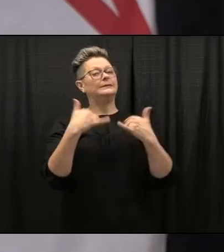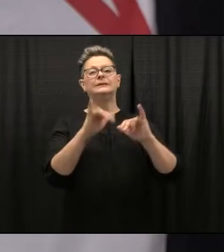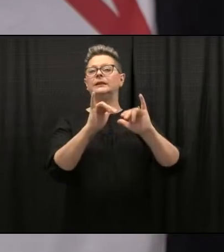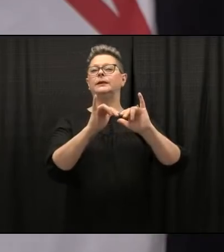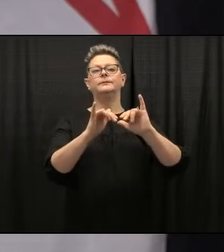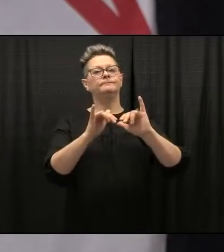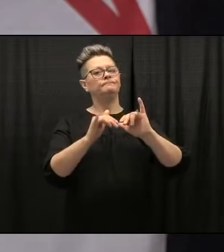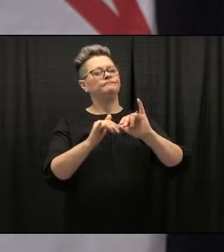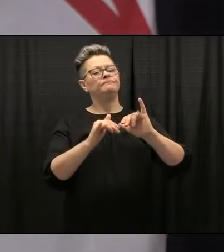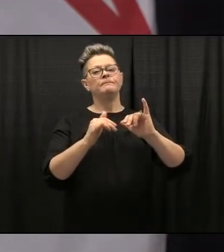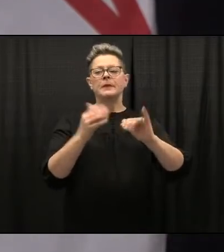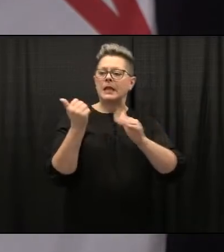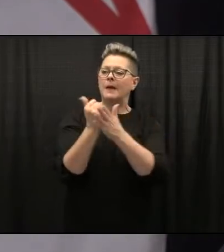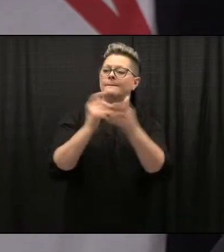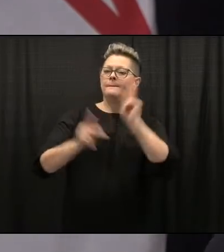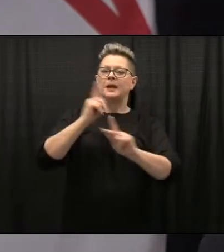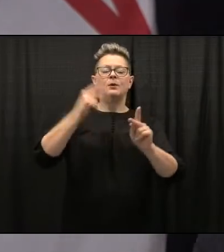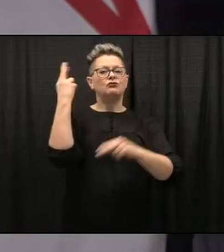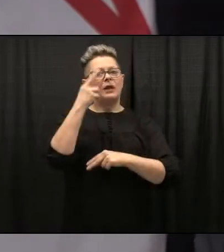time.